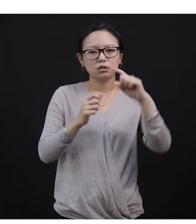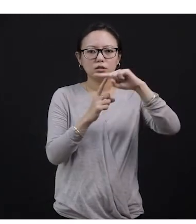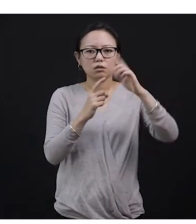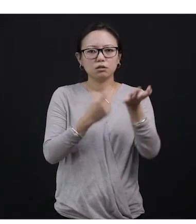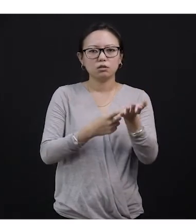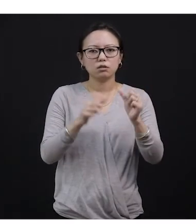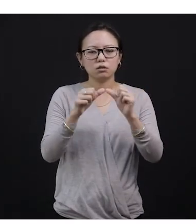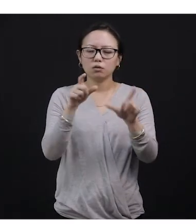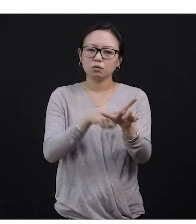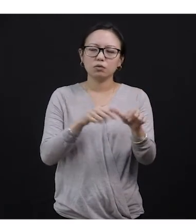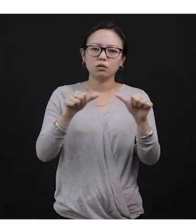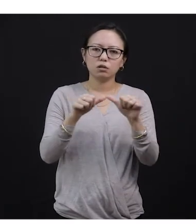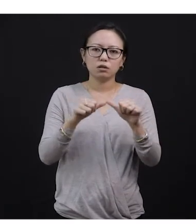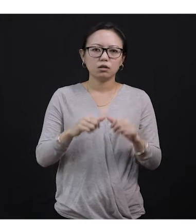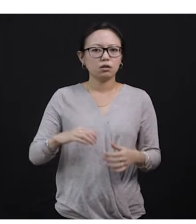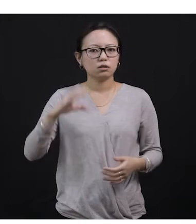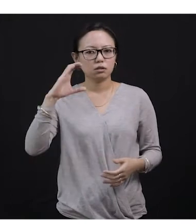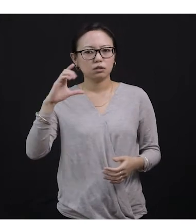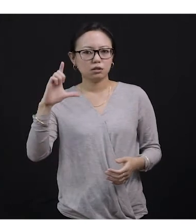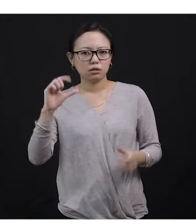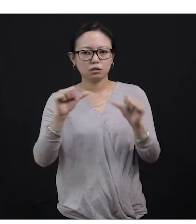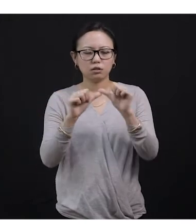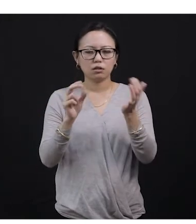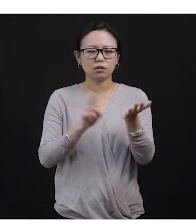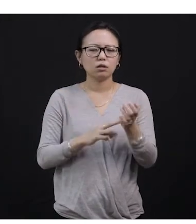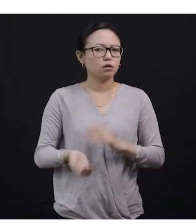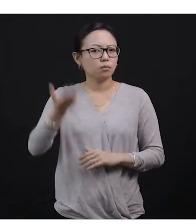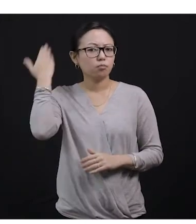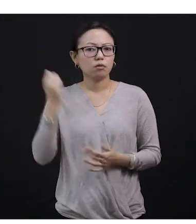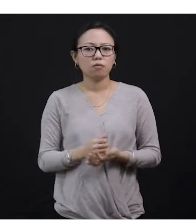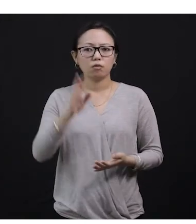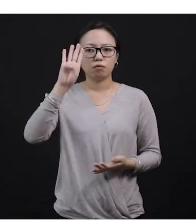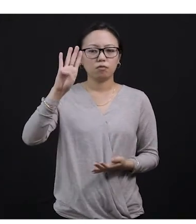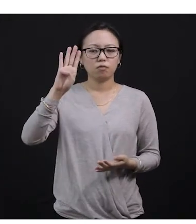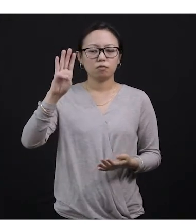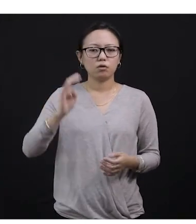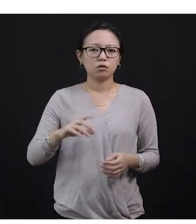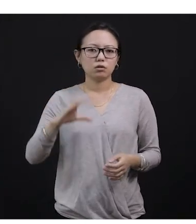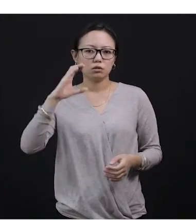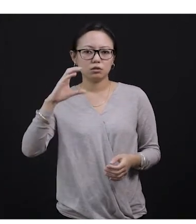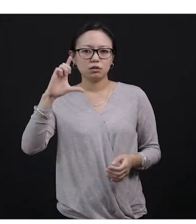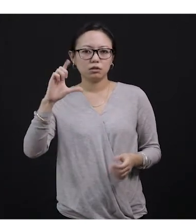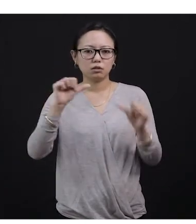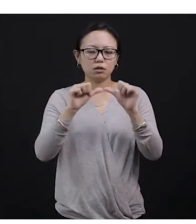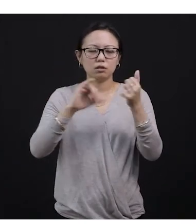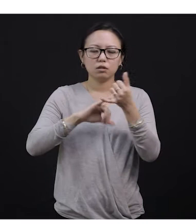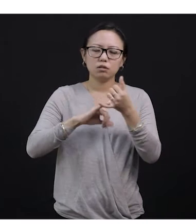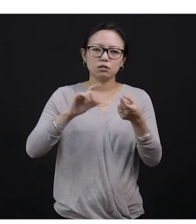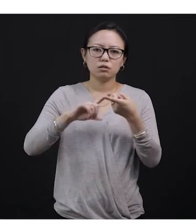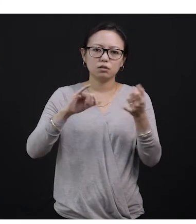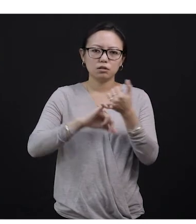they had divided the society into 4 classes, all right? The Brahmins,